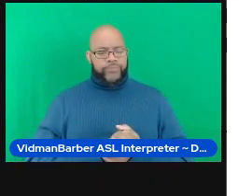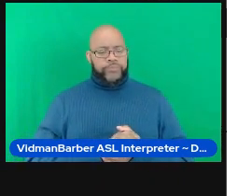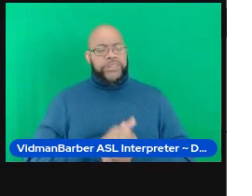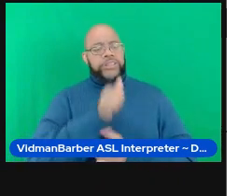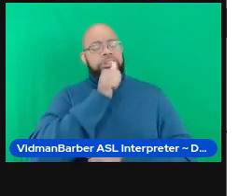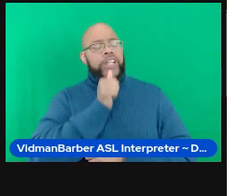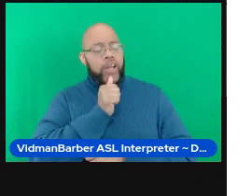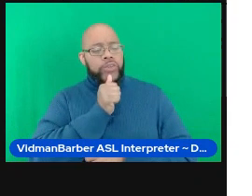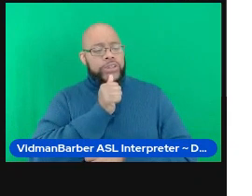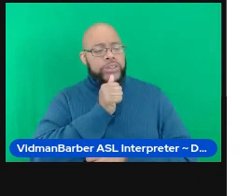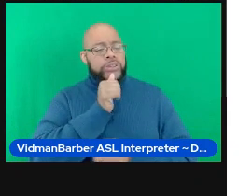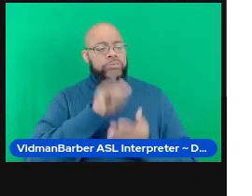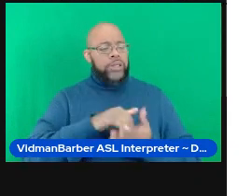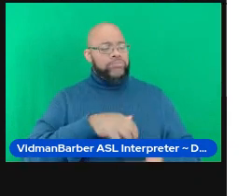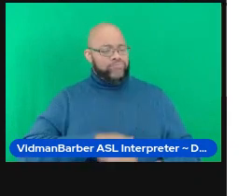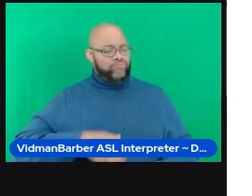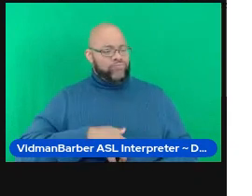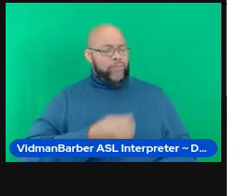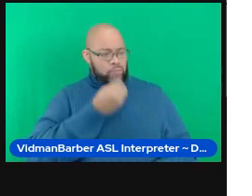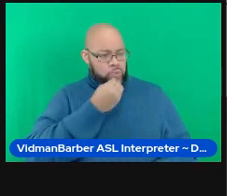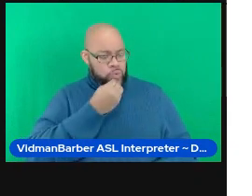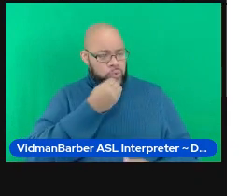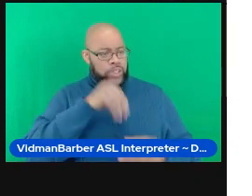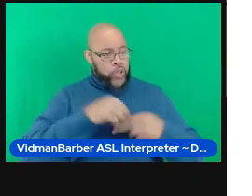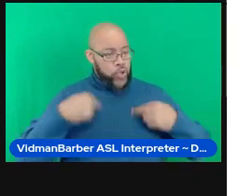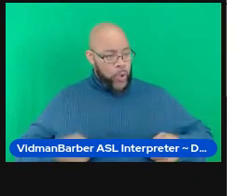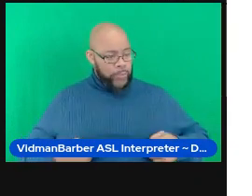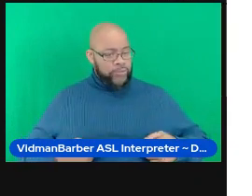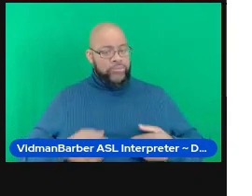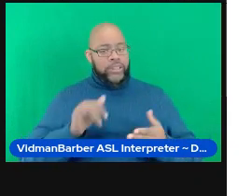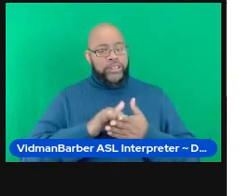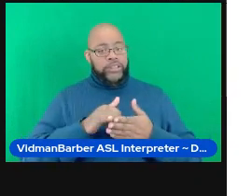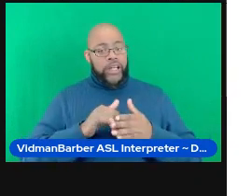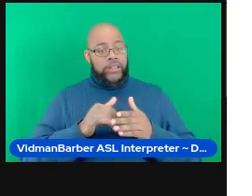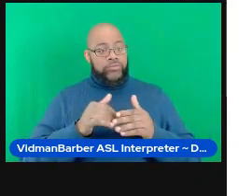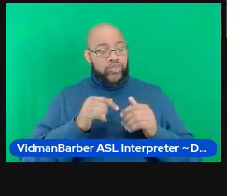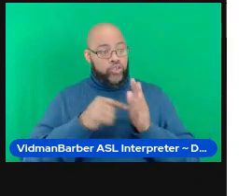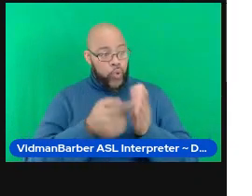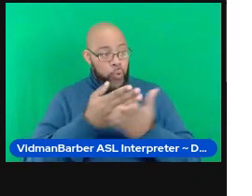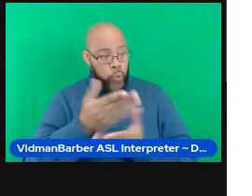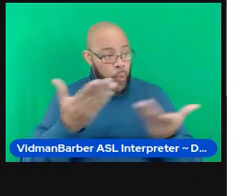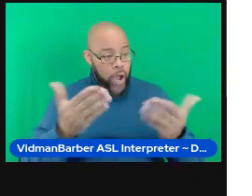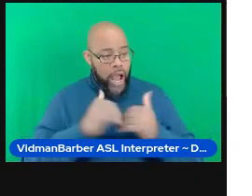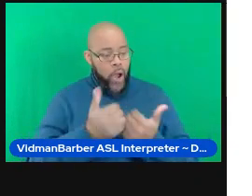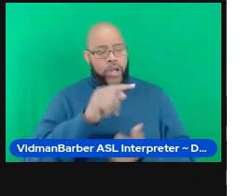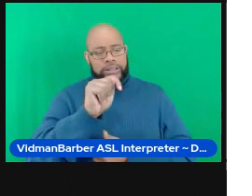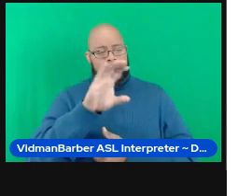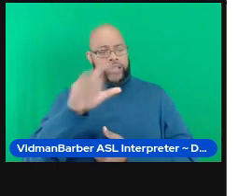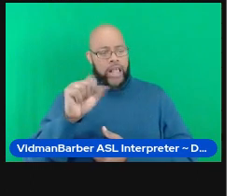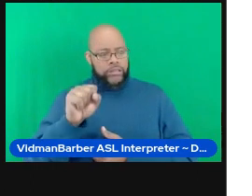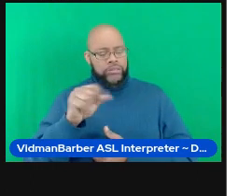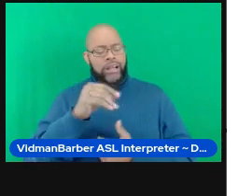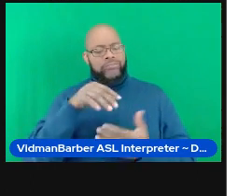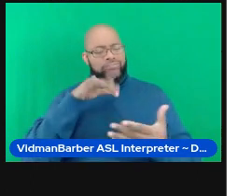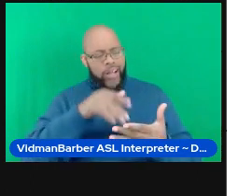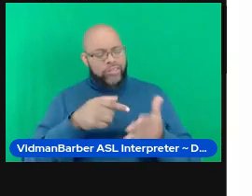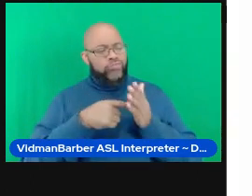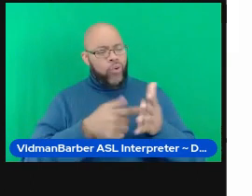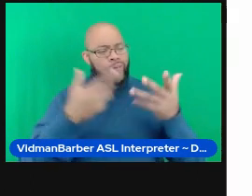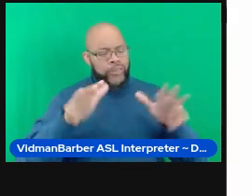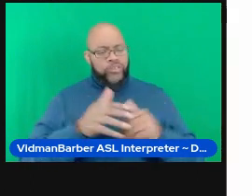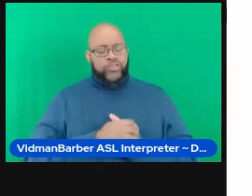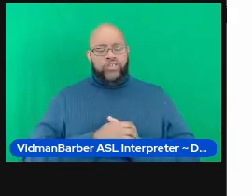tolerance to dietary antigen in humans is mediated by T cells, and there have been studies